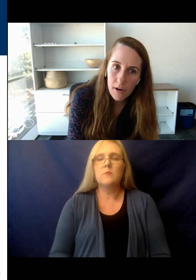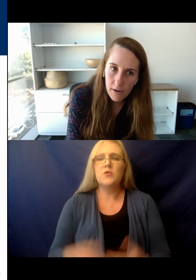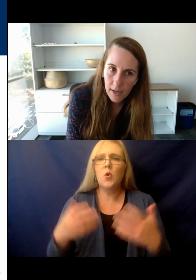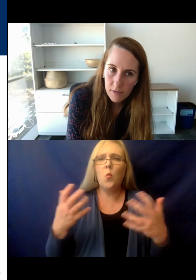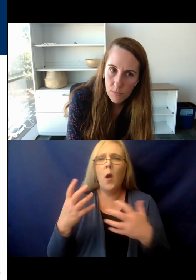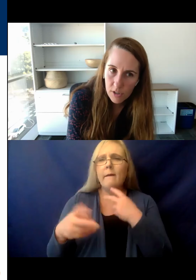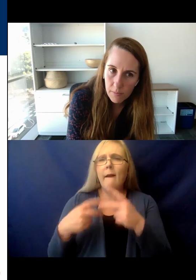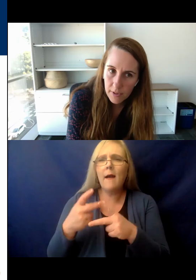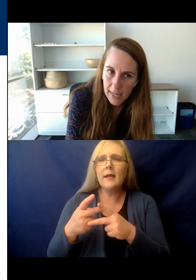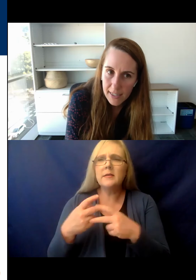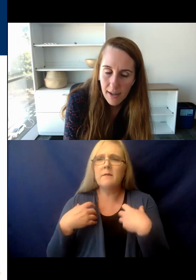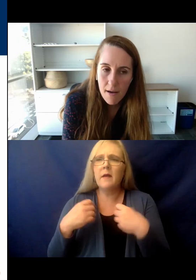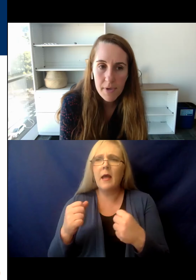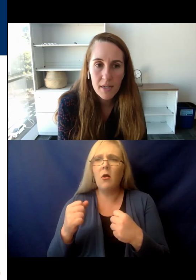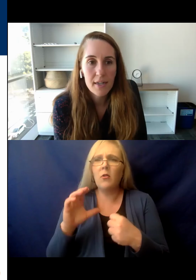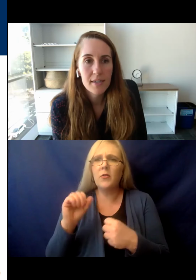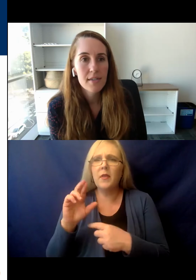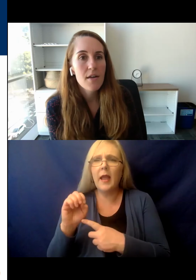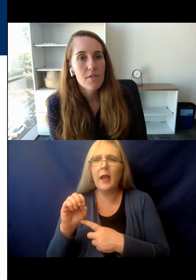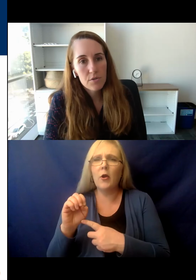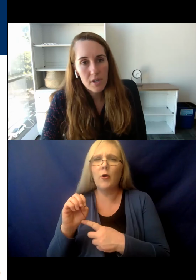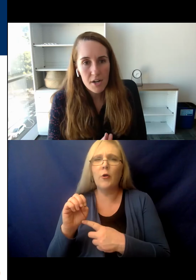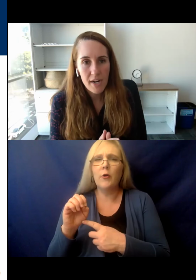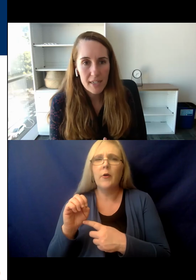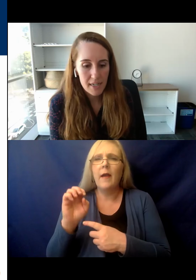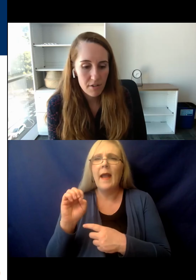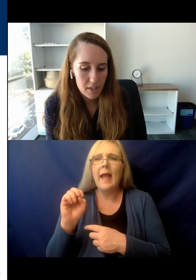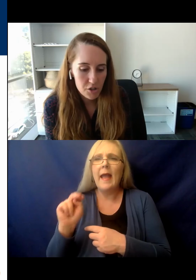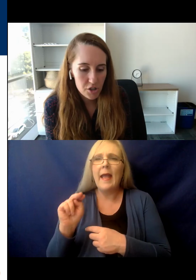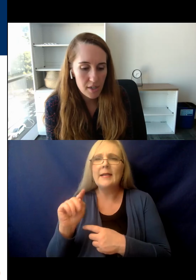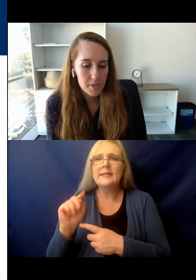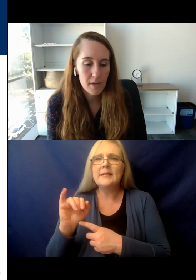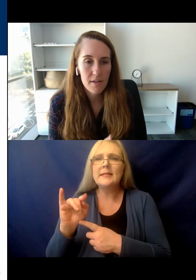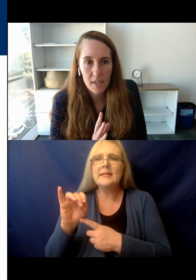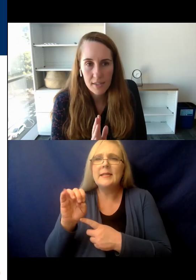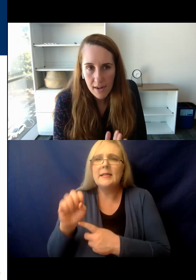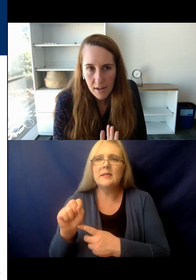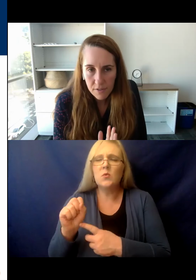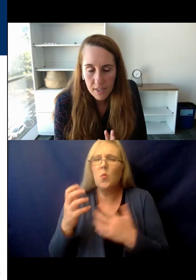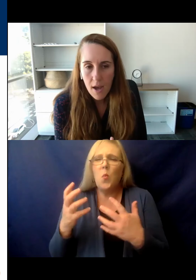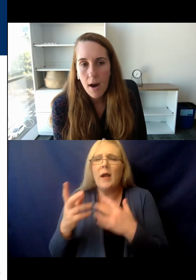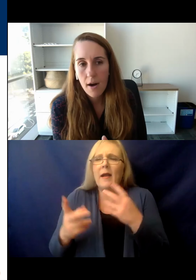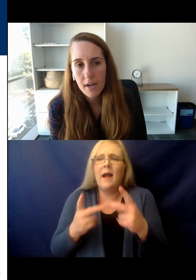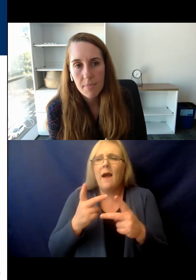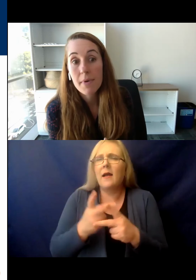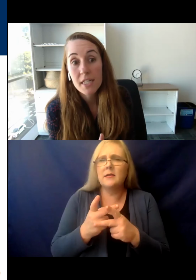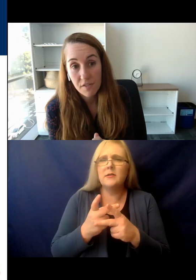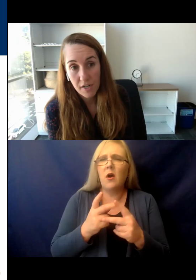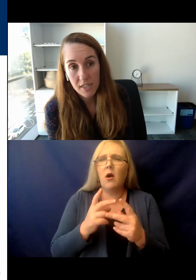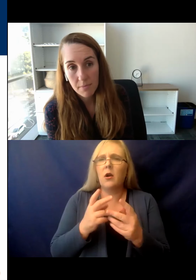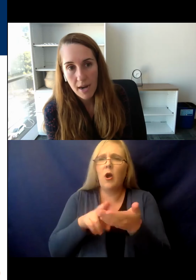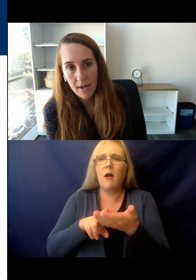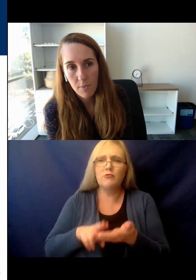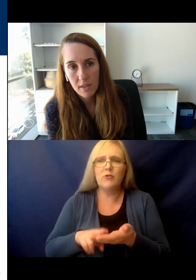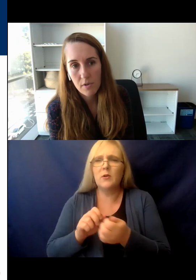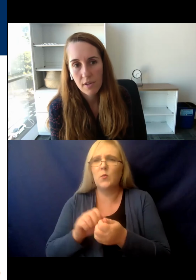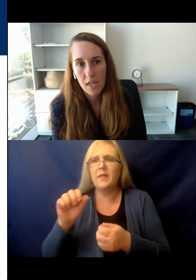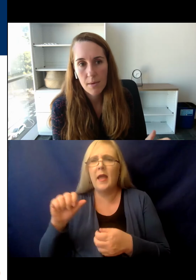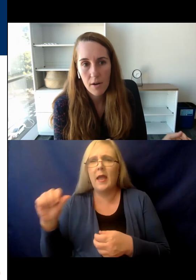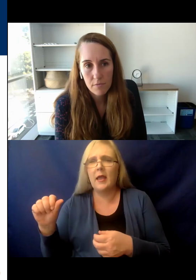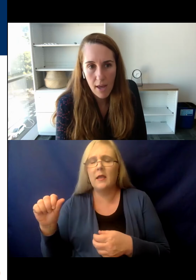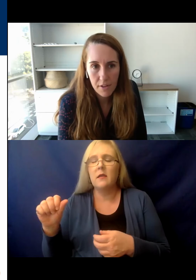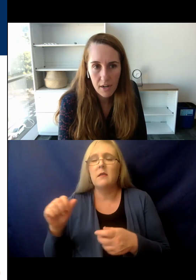are partnering with AAAs, because those contracting relationships and kind of the incentives are going to be a bit different depending on